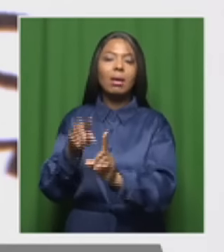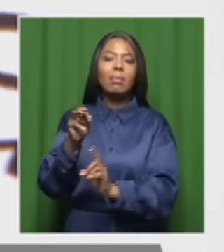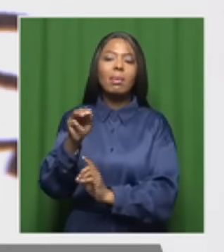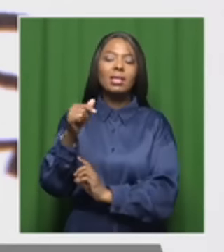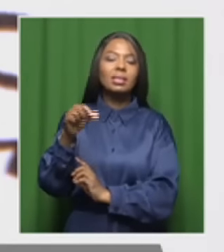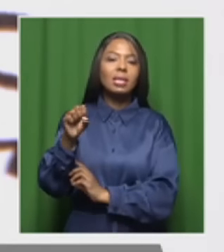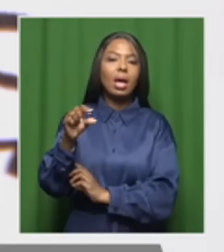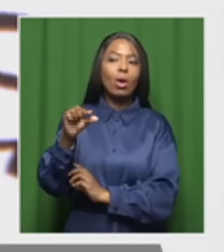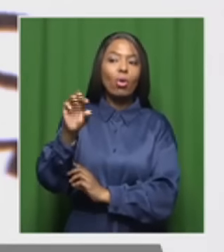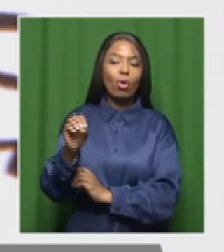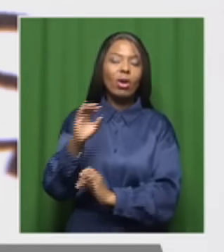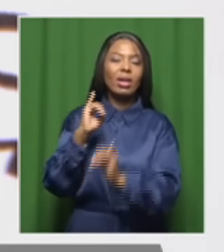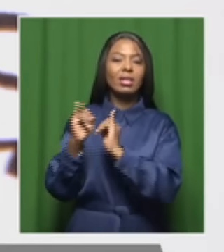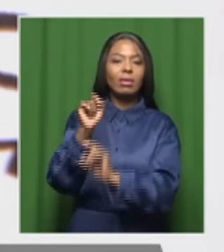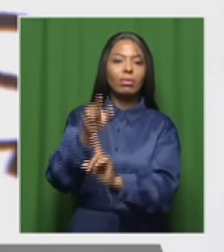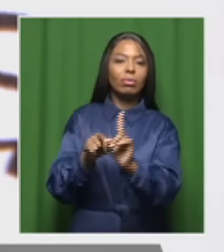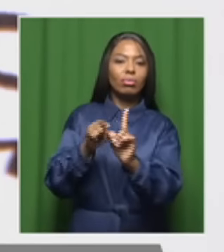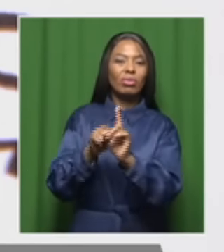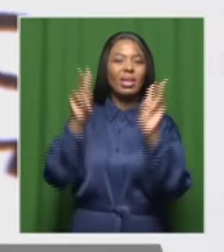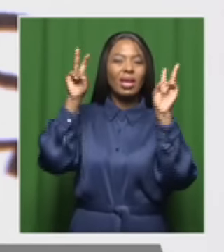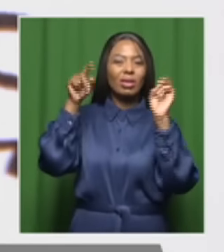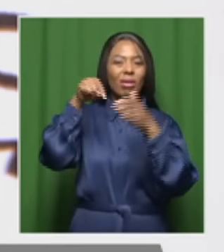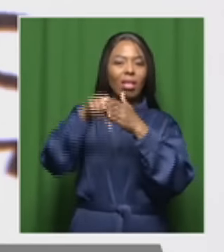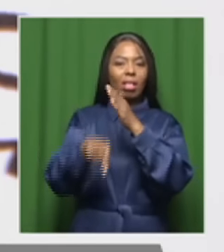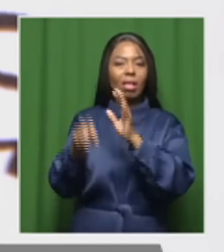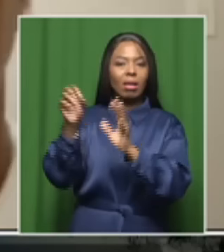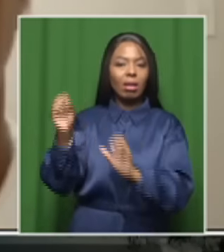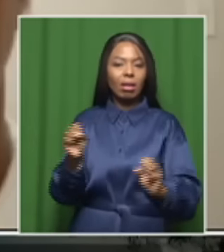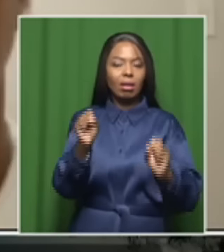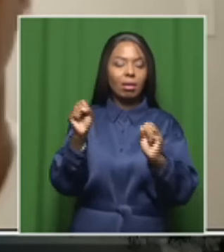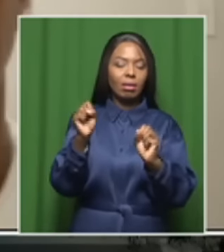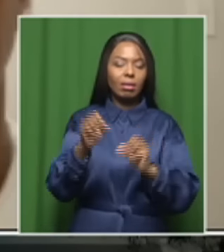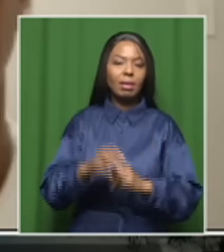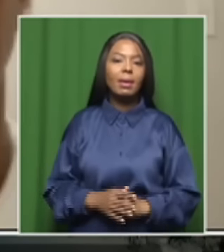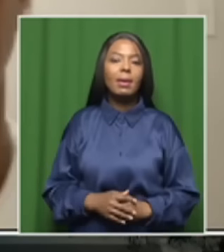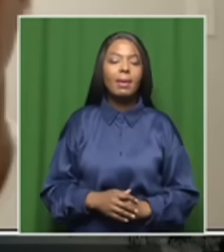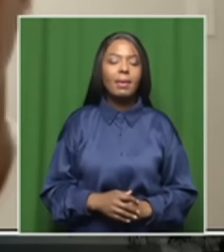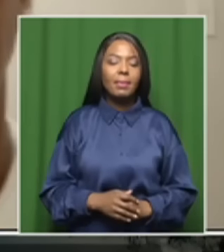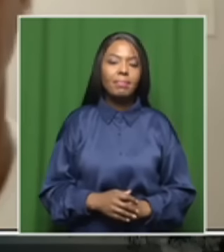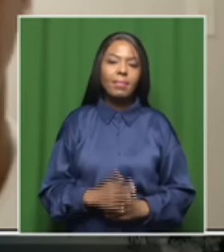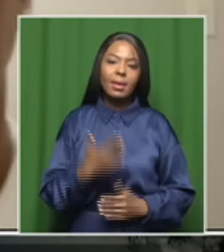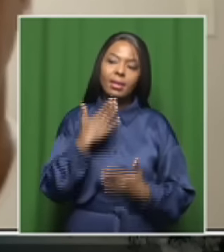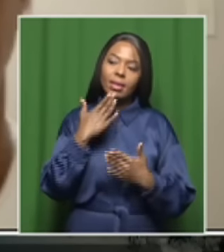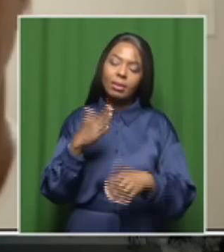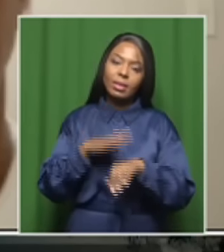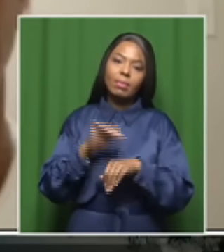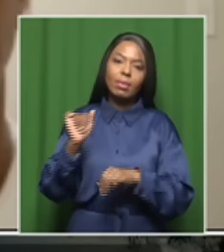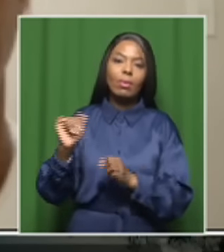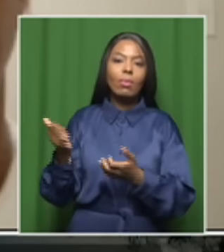us now for a conversation on this matter. Ms. Masango, thanks for your time. Welcome to Morning Live.